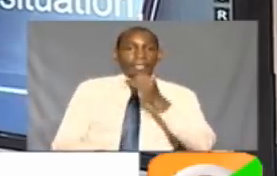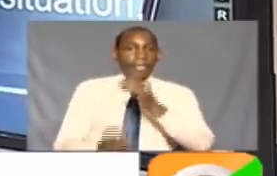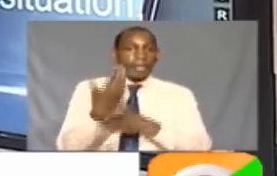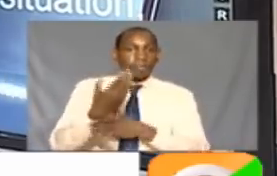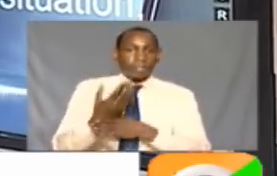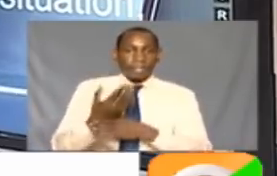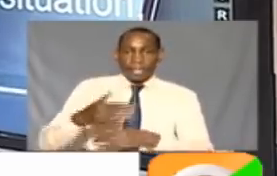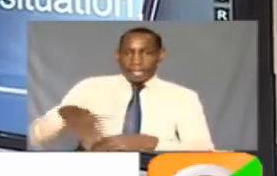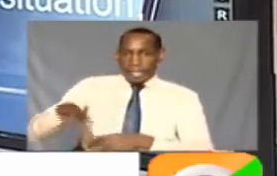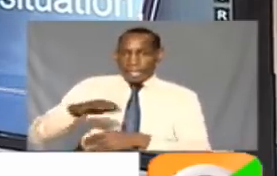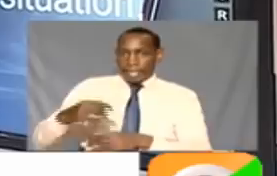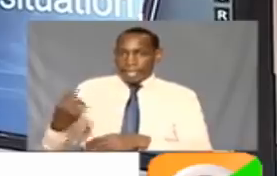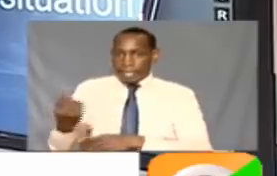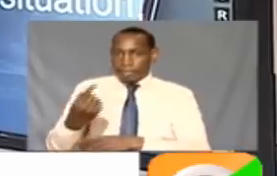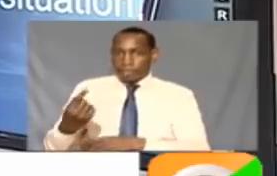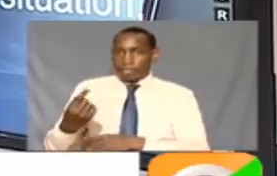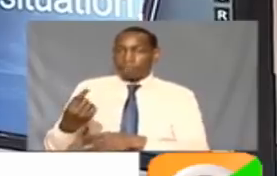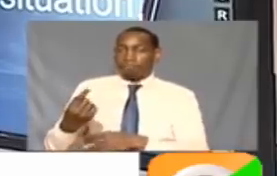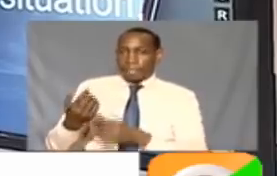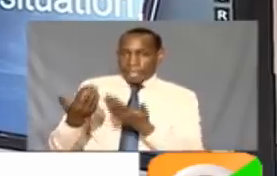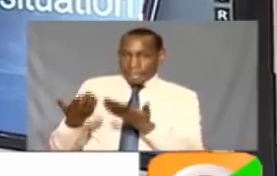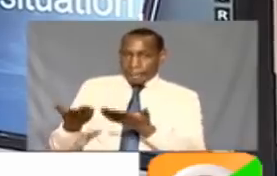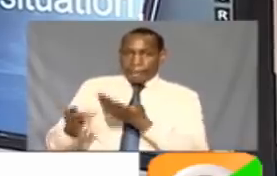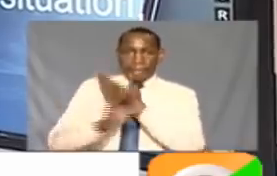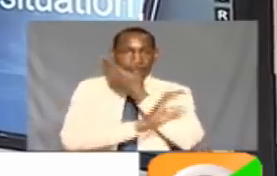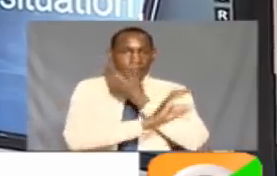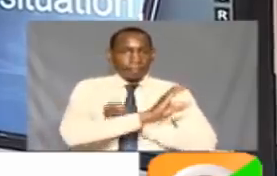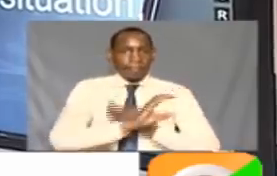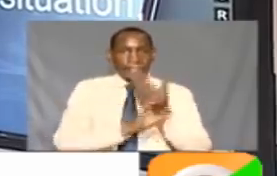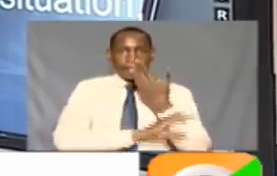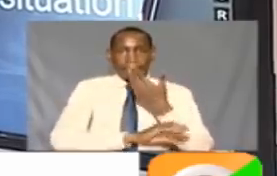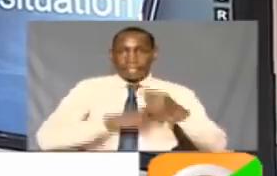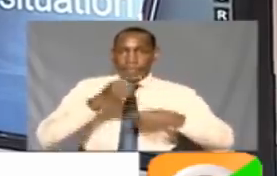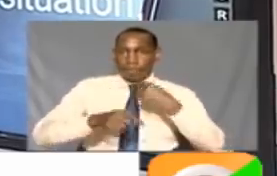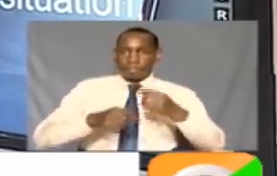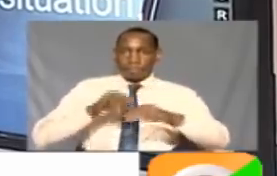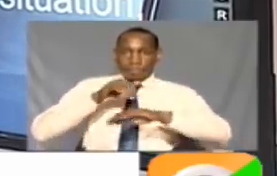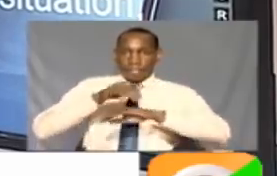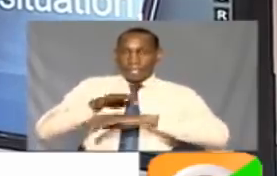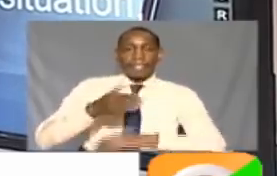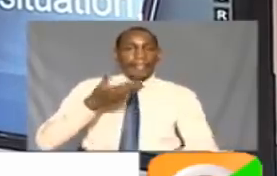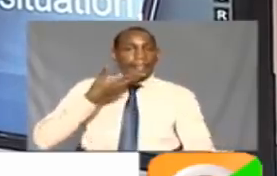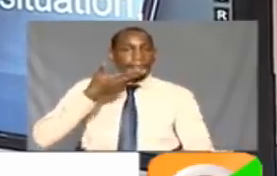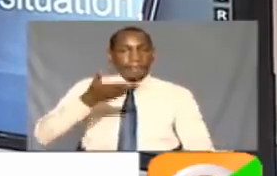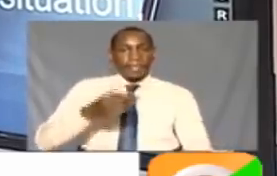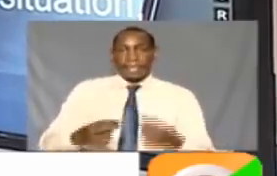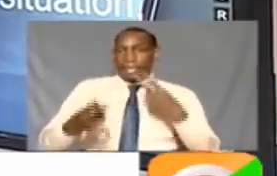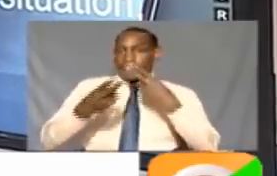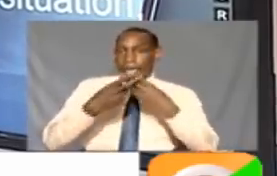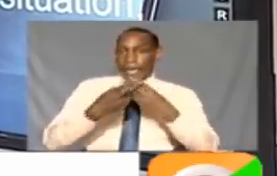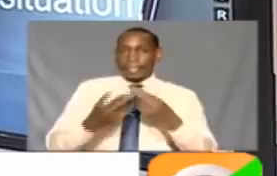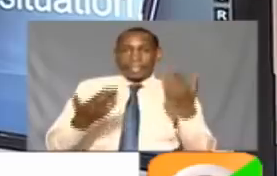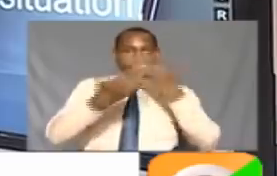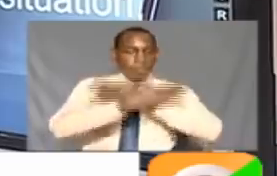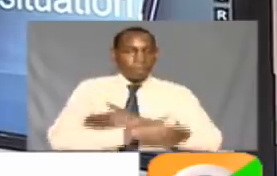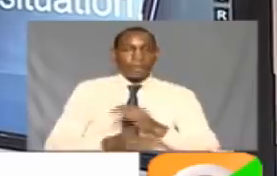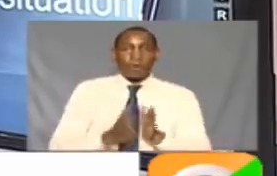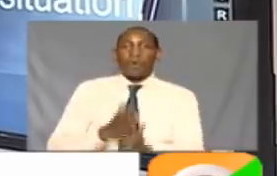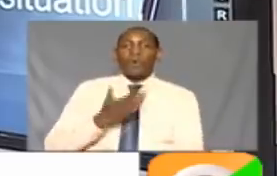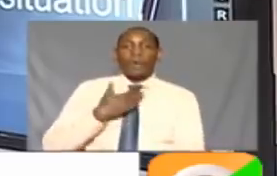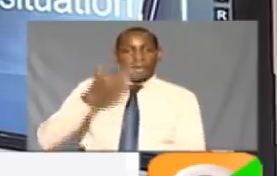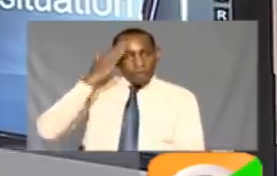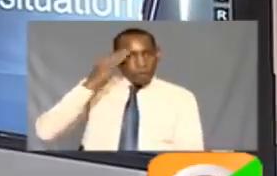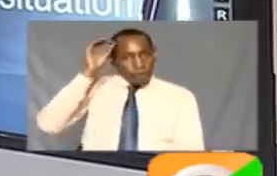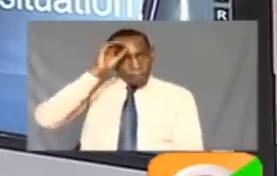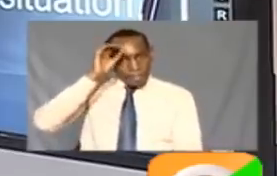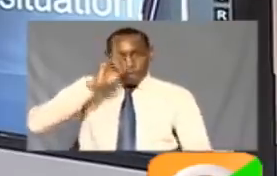an isolation unit right here in the country. Continue to send in your feedback. The hashtag is tonight. I want to know what